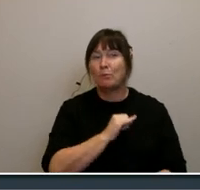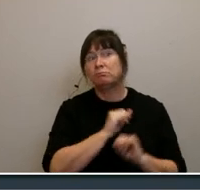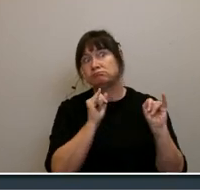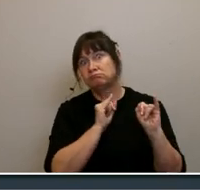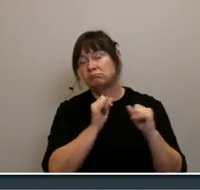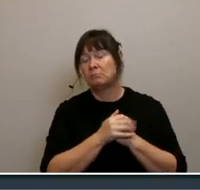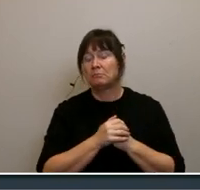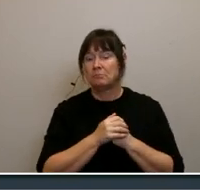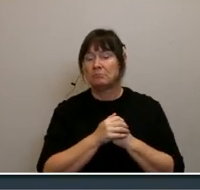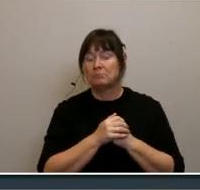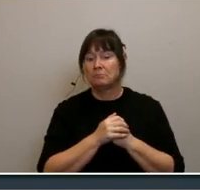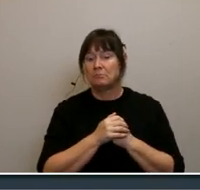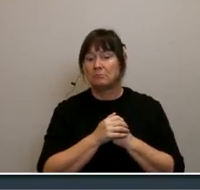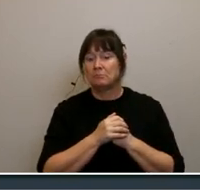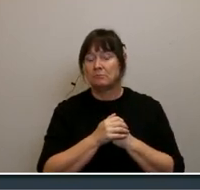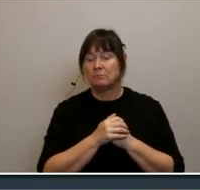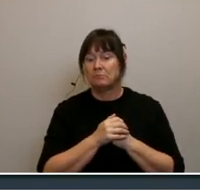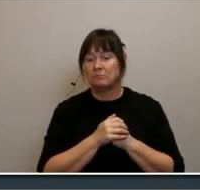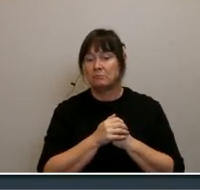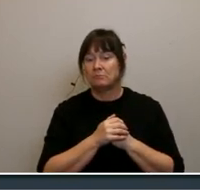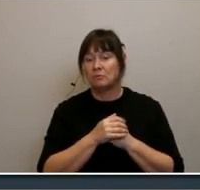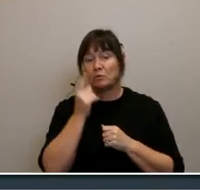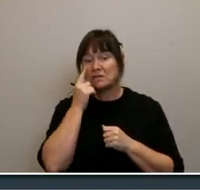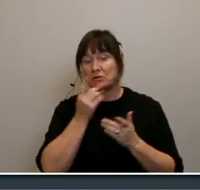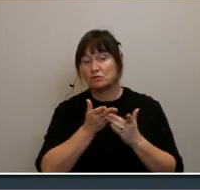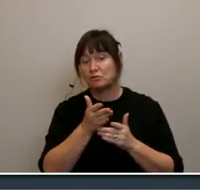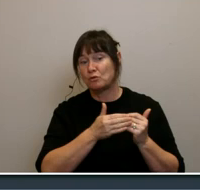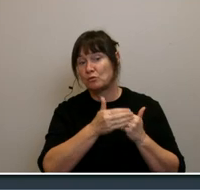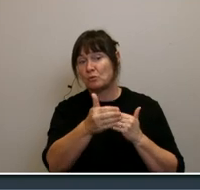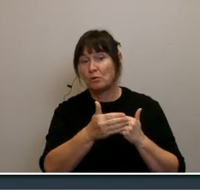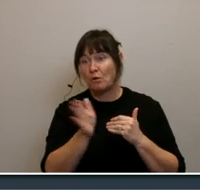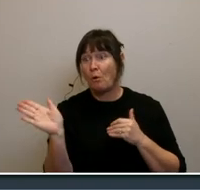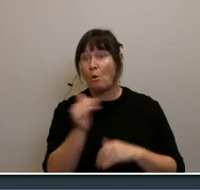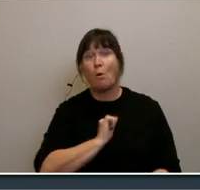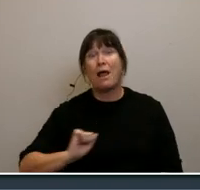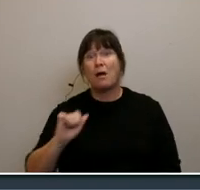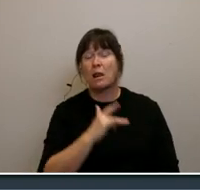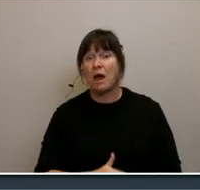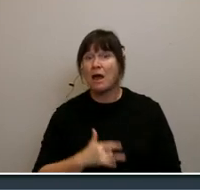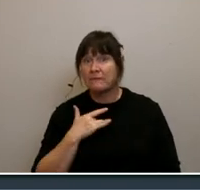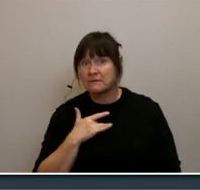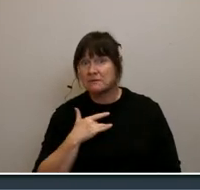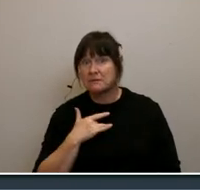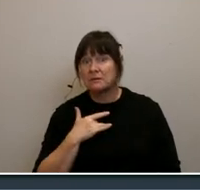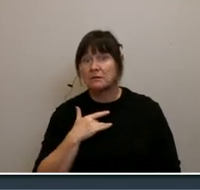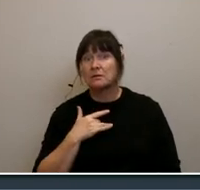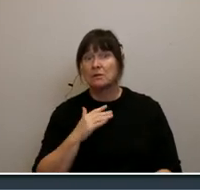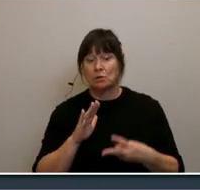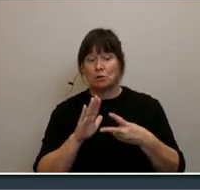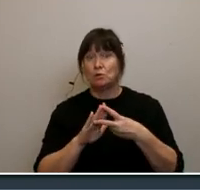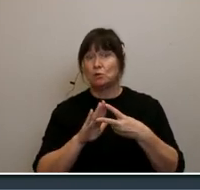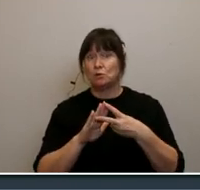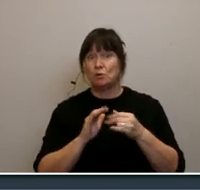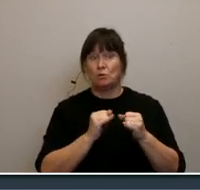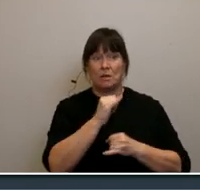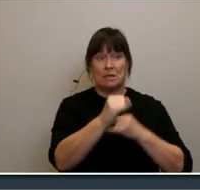environment. And this is playing out over the next, all the rest of our lives in two really significant international